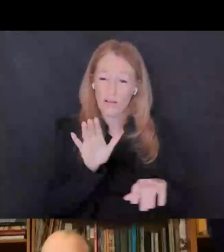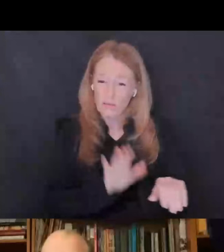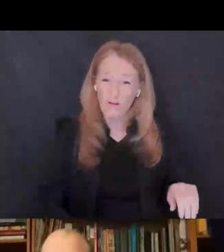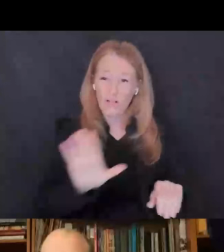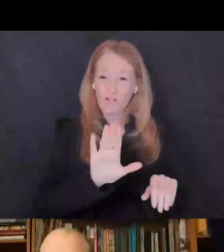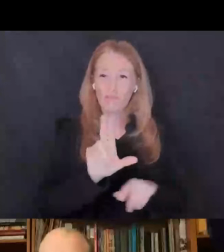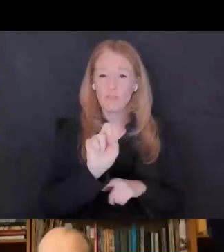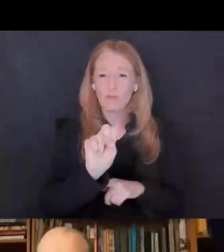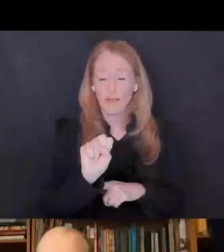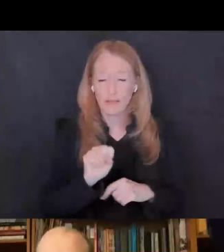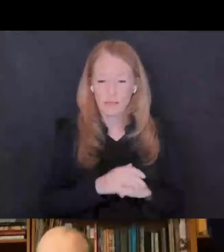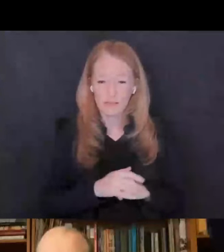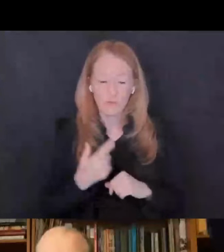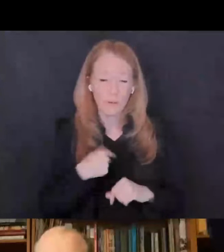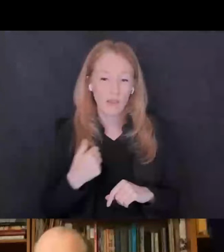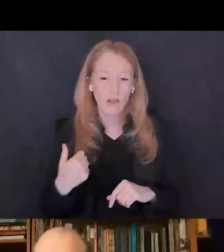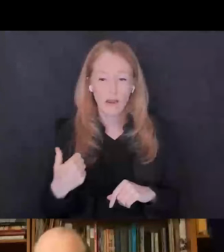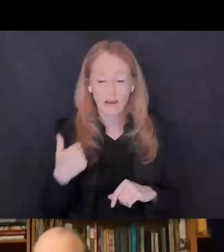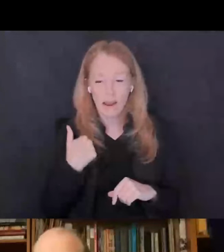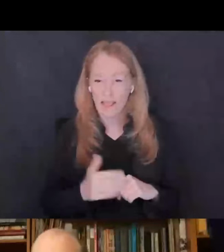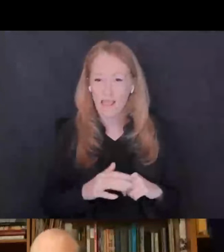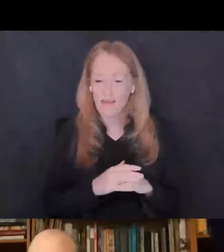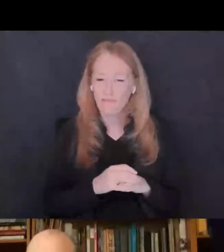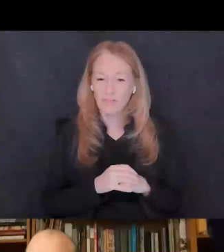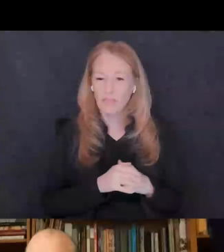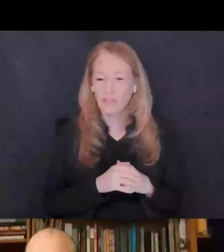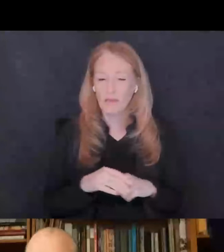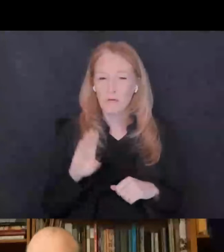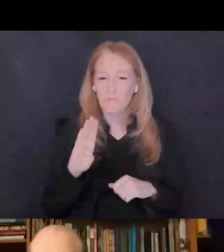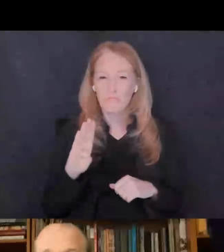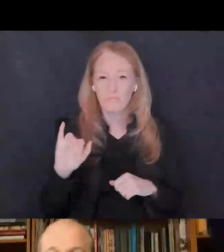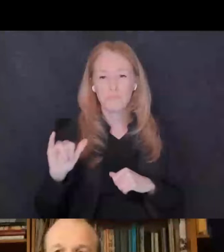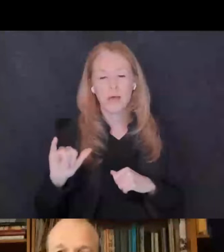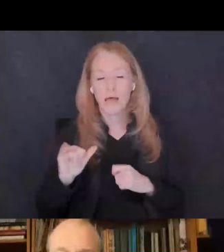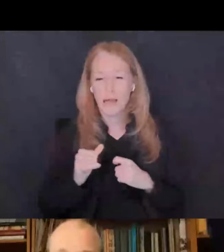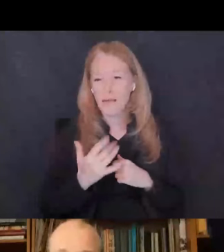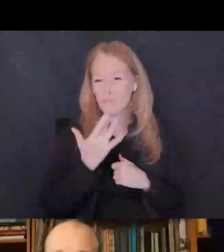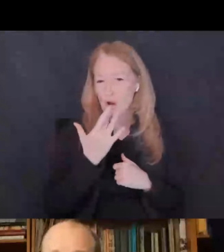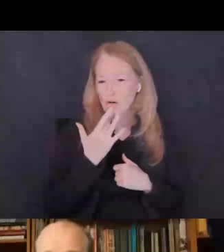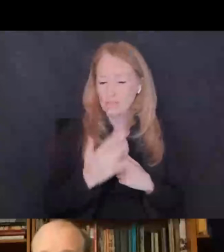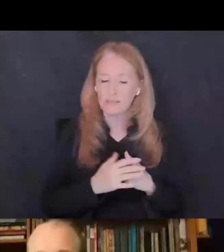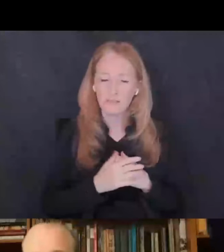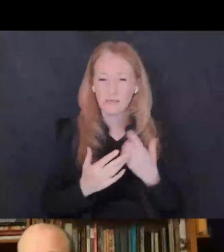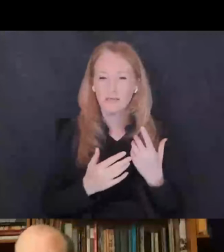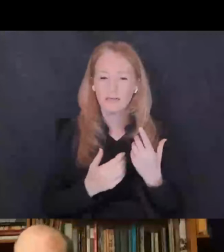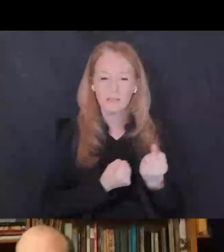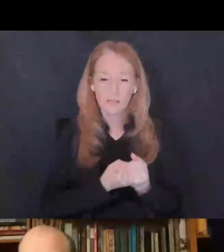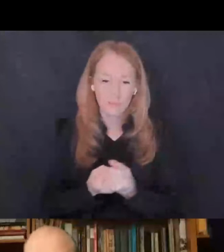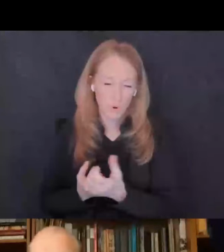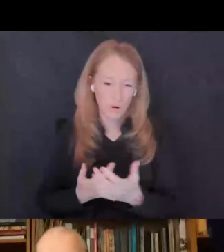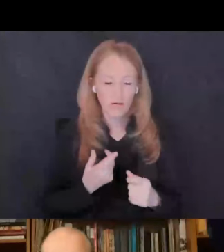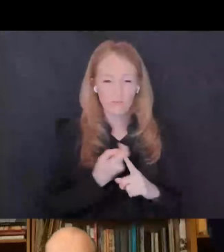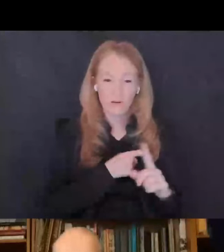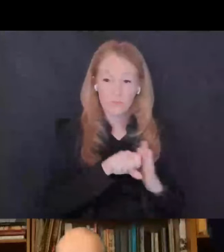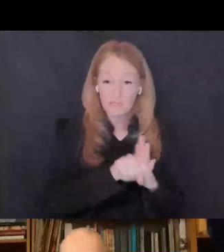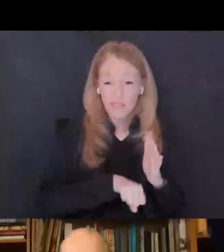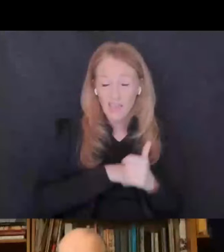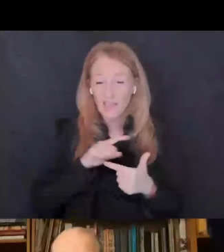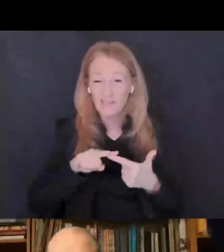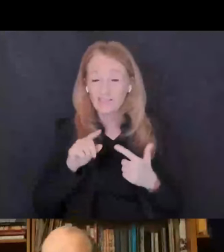getting support, bipartisan support from state executive branches, from legislative